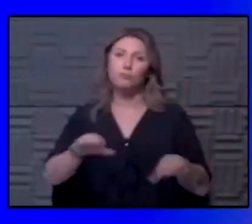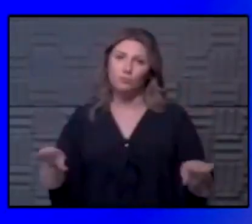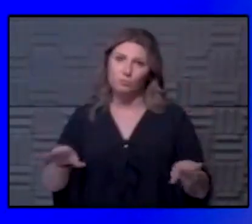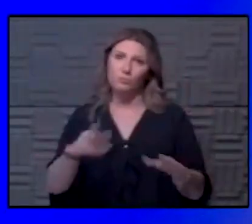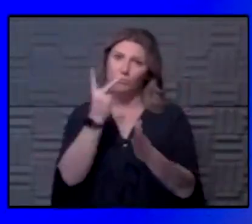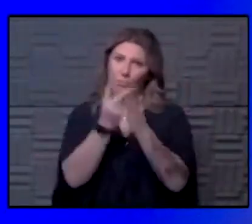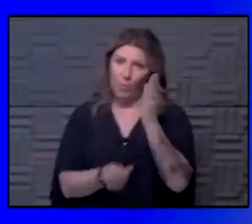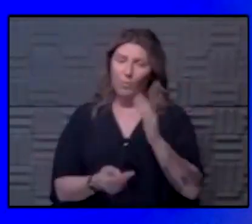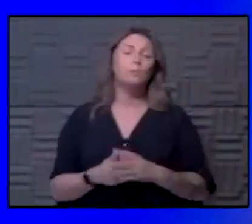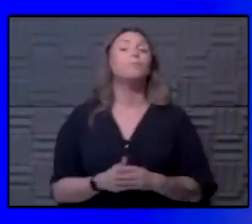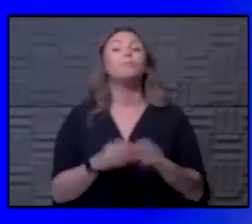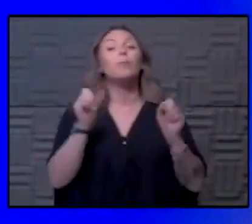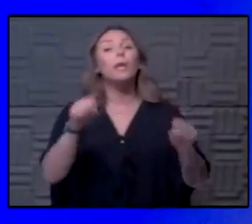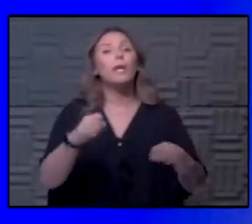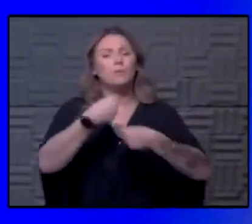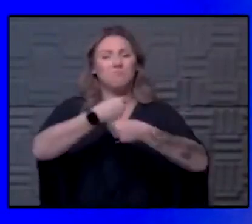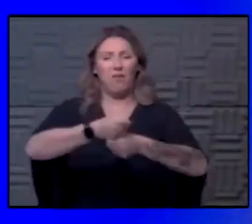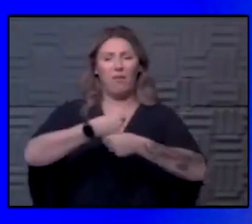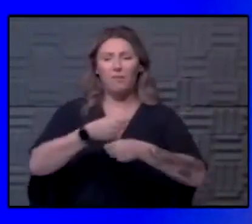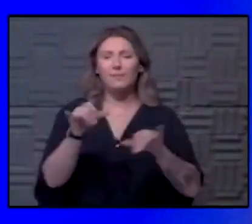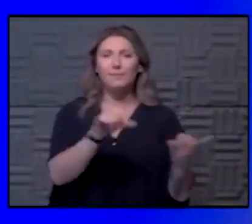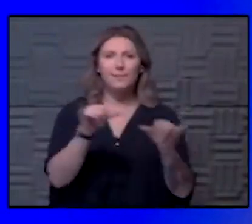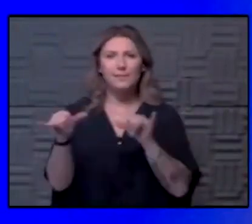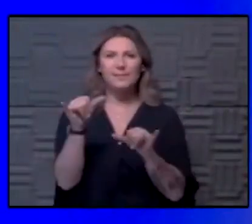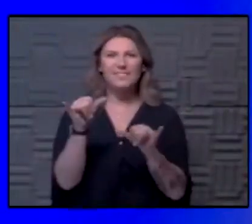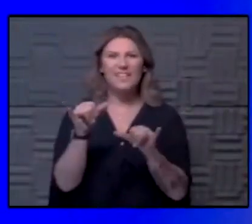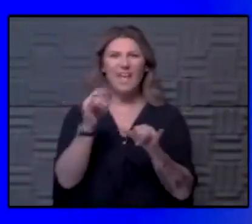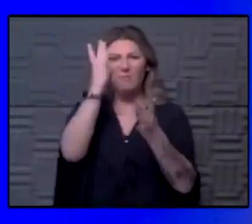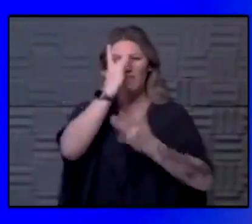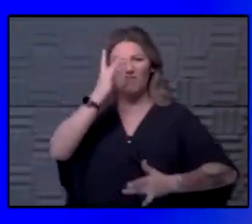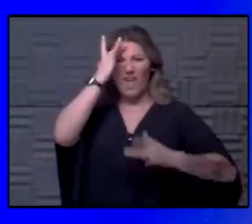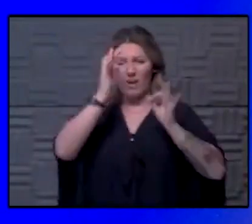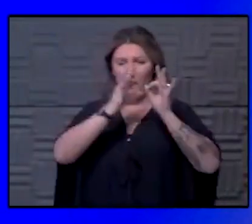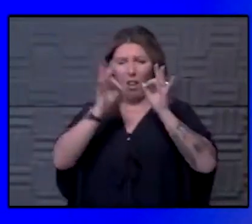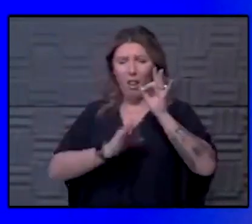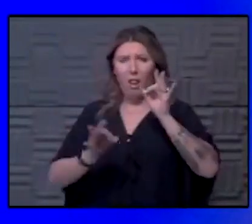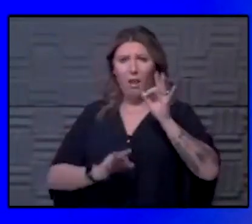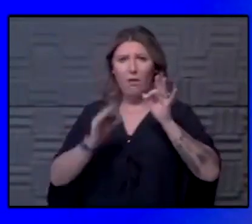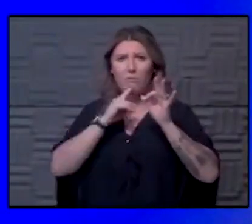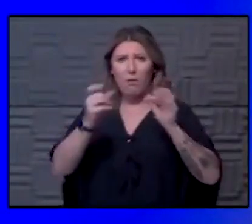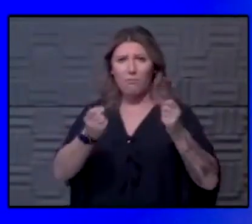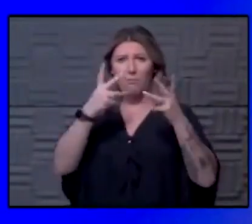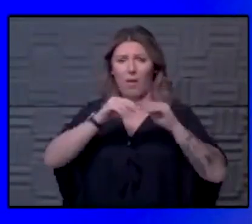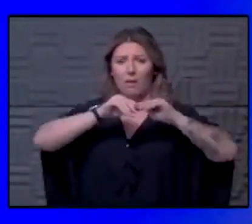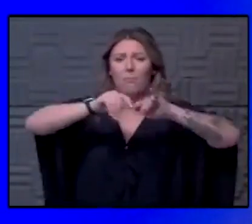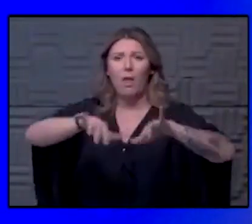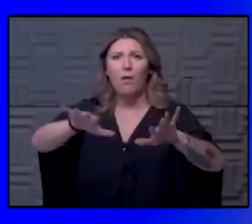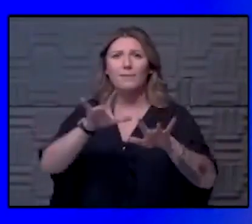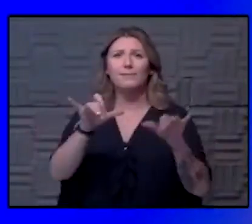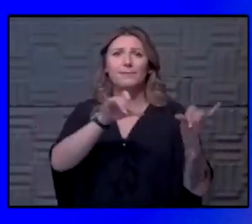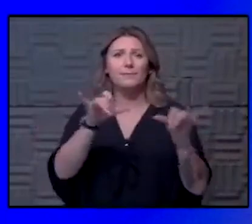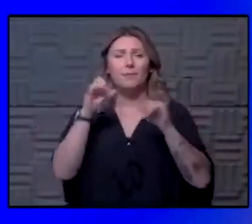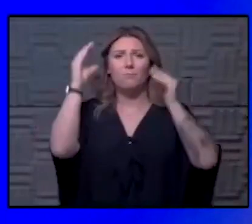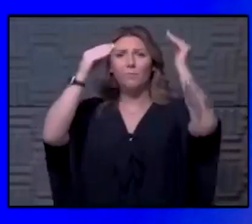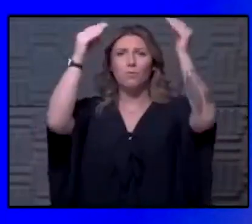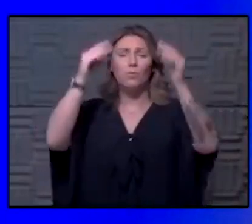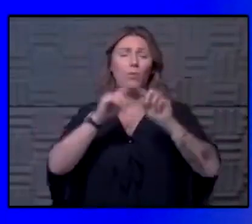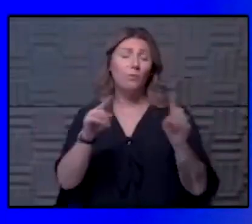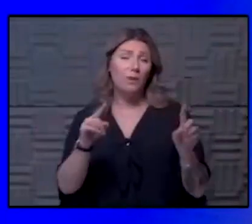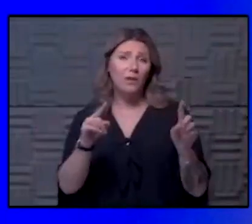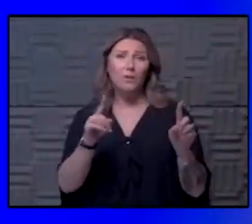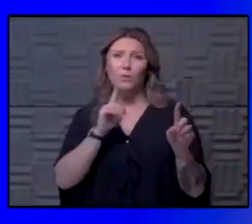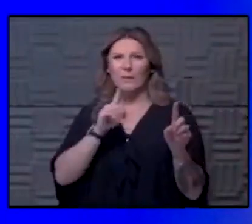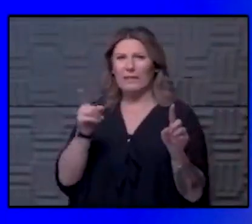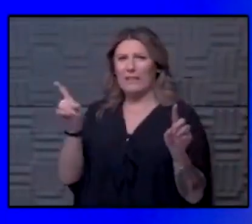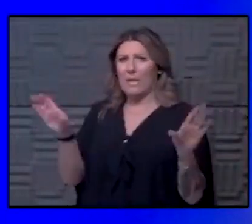they can reproduce in the same viral loads, the same amount of virus that adults do as well. So really, we aren't vaccinating